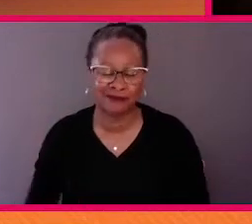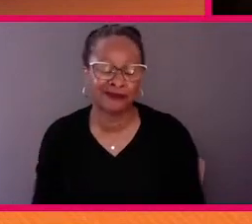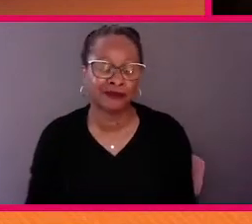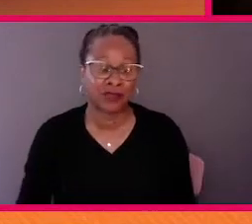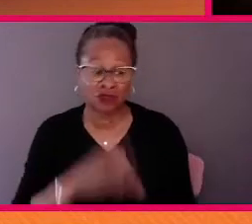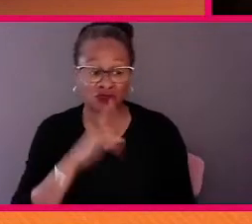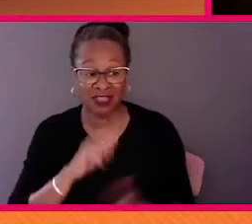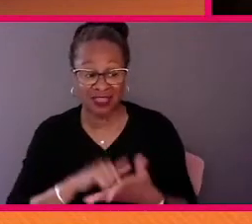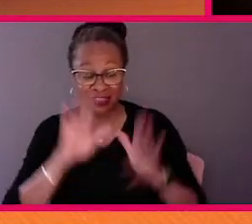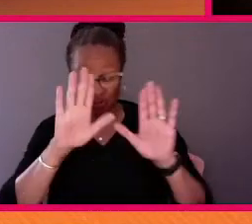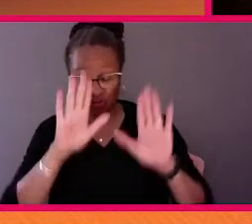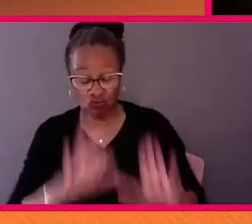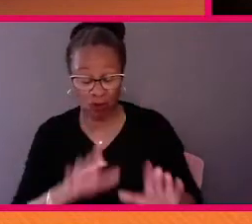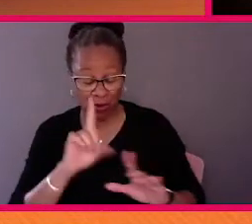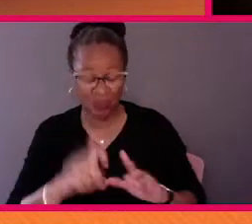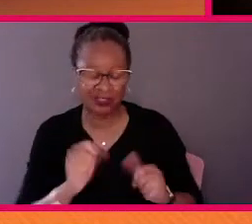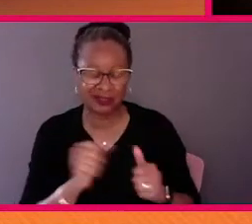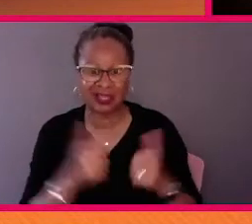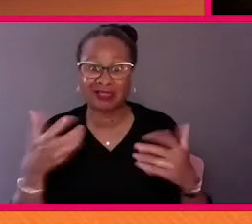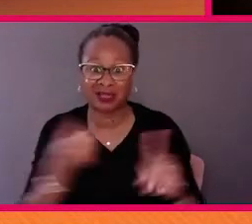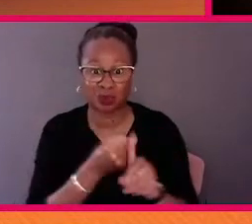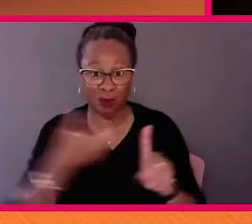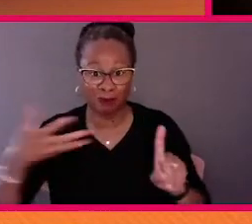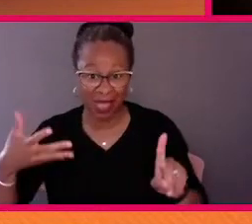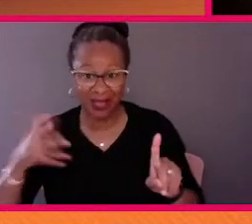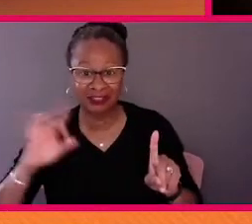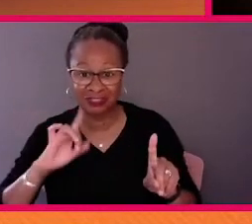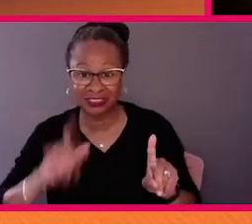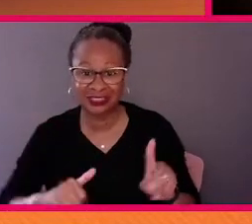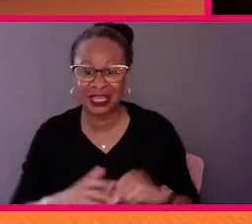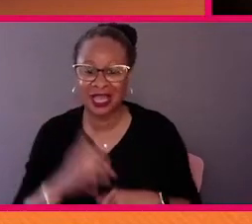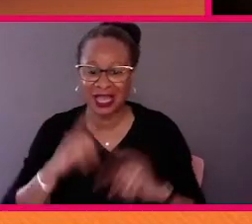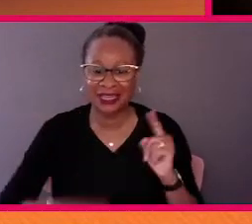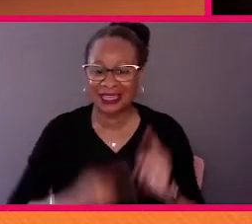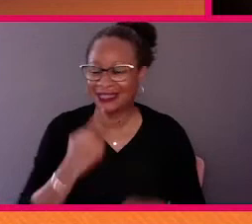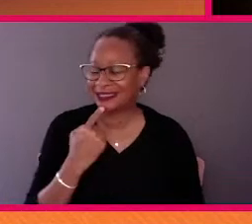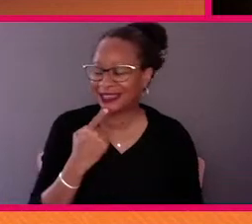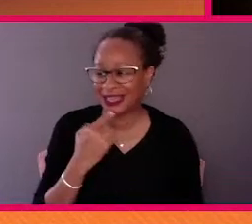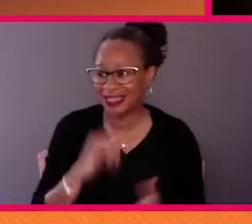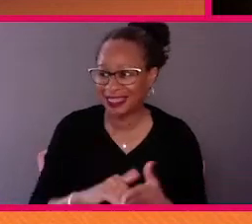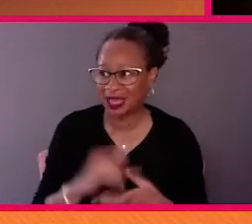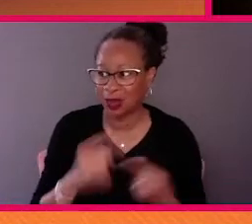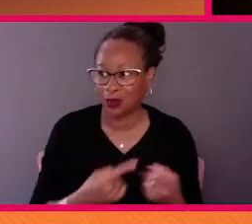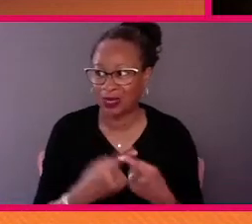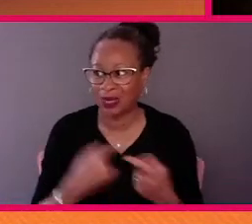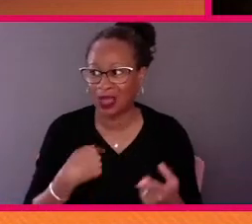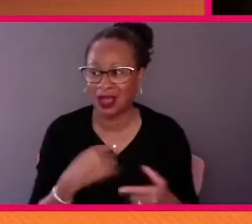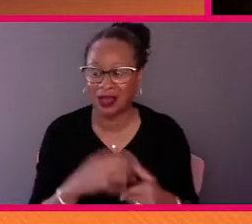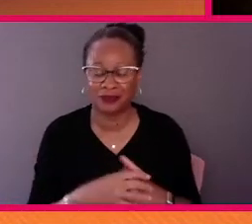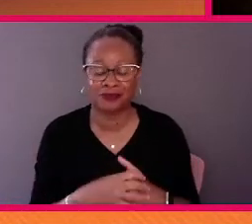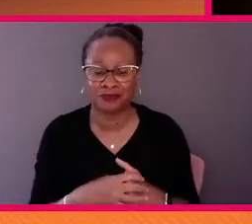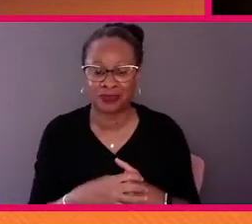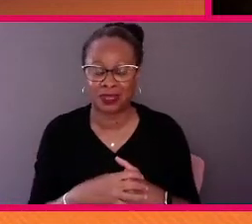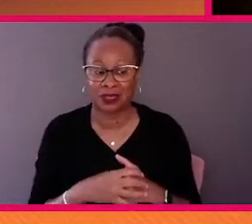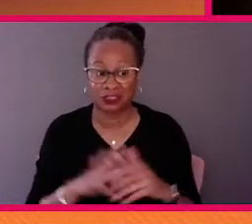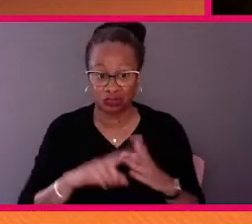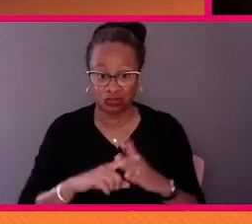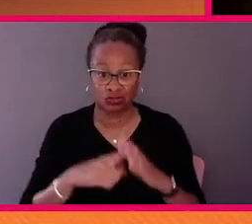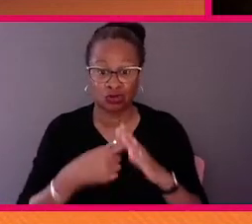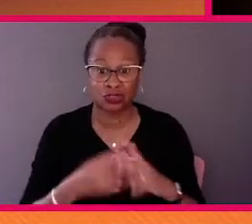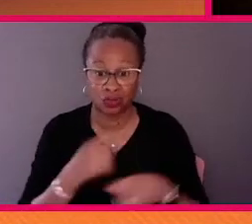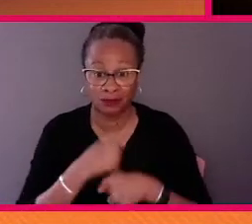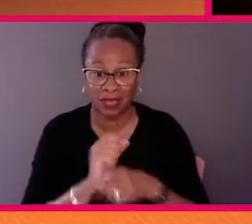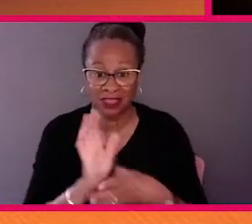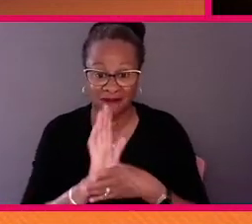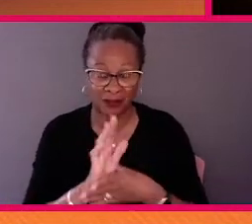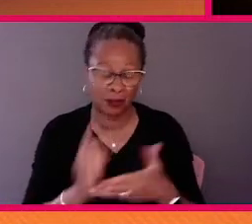to kind of unpack. I can't say that when I set out to make this film initially, it was like,